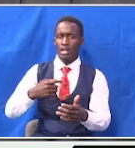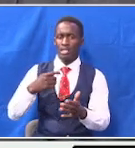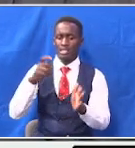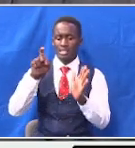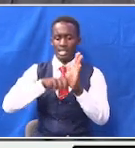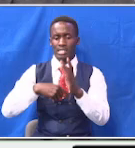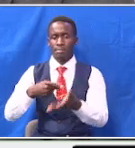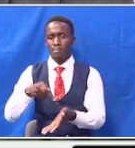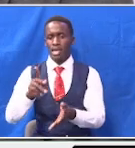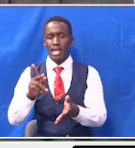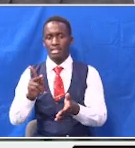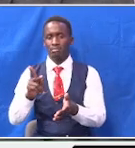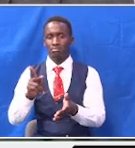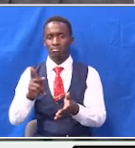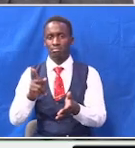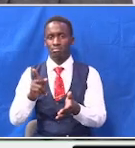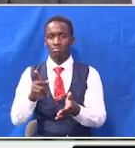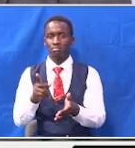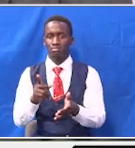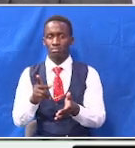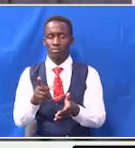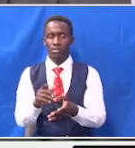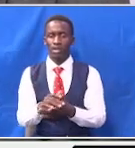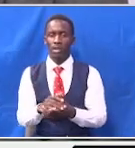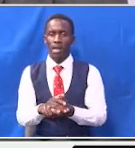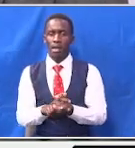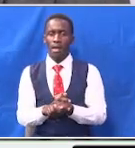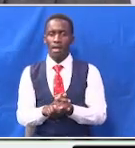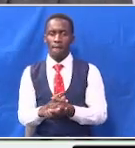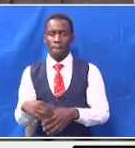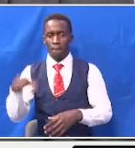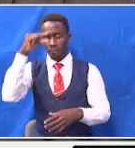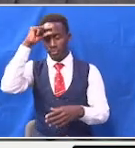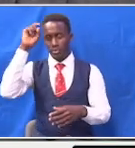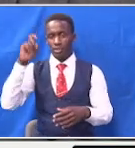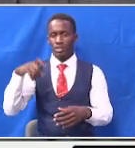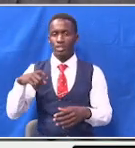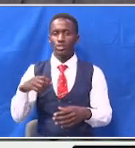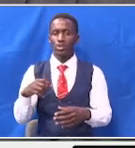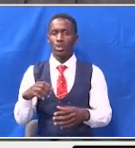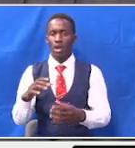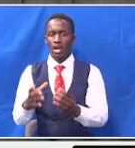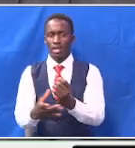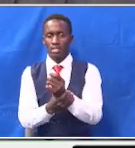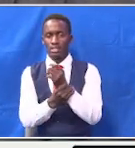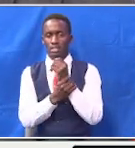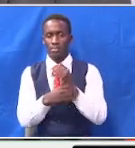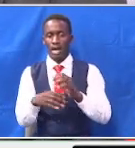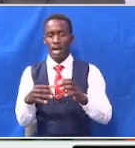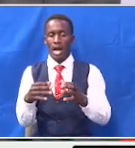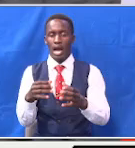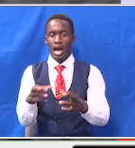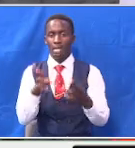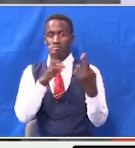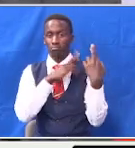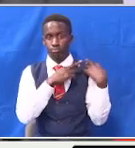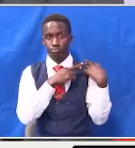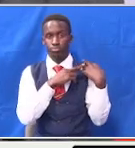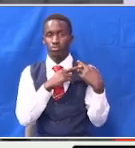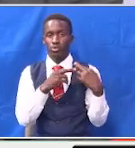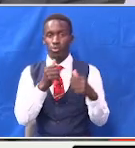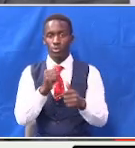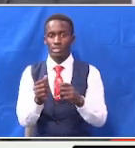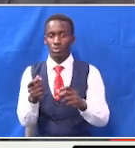held responsible, it will be an example to many other people so that there's serious war against corruption that is going on. And that should be the beginning